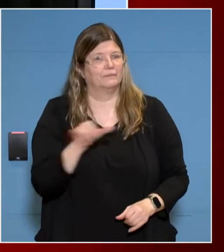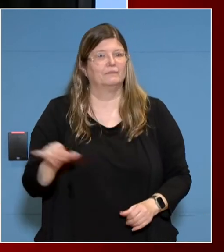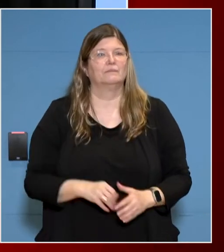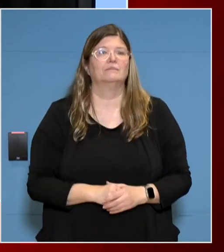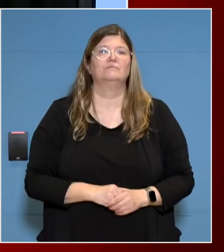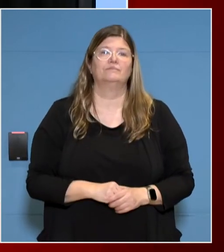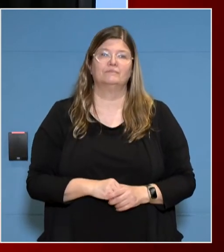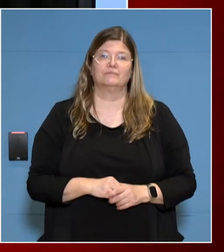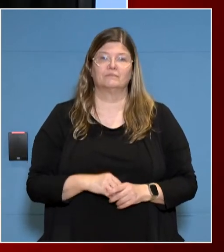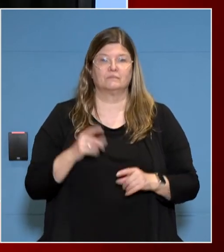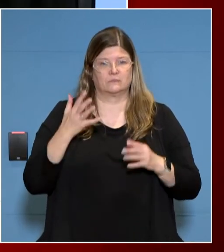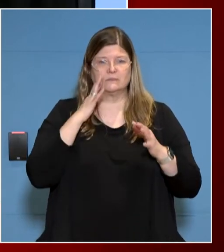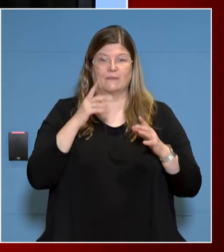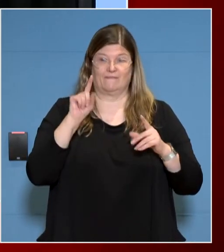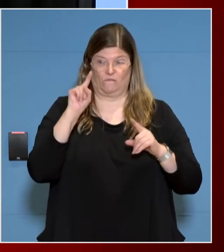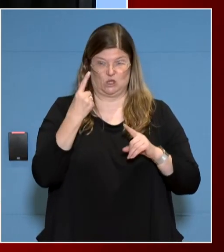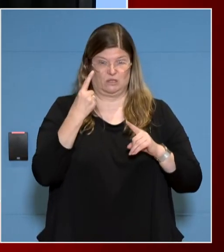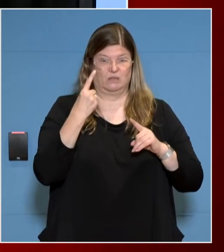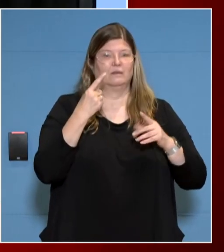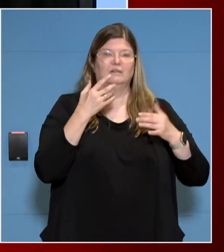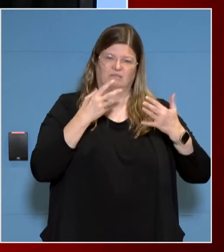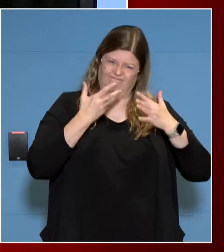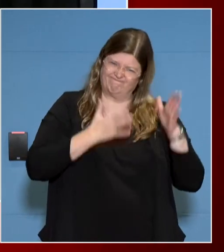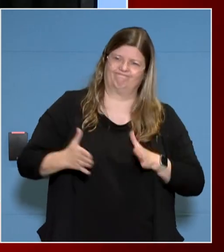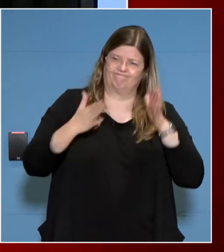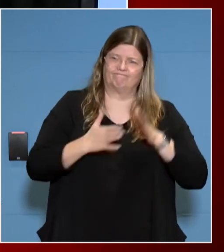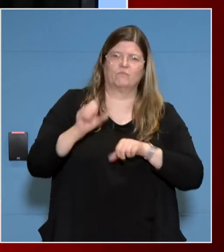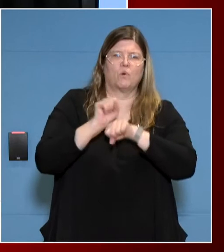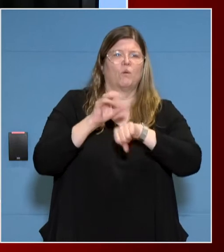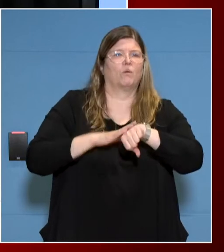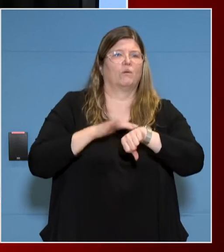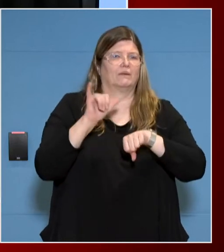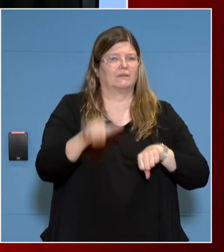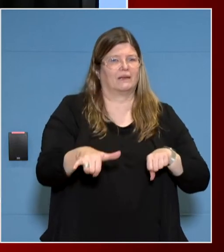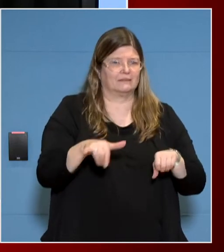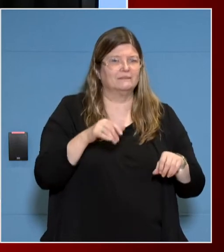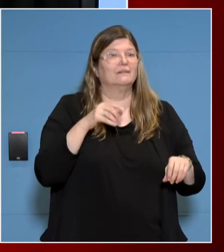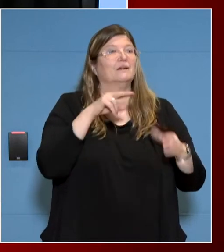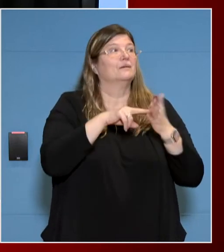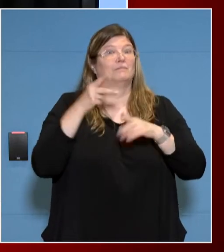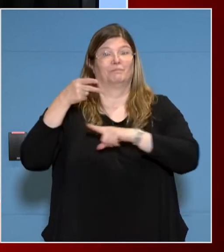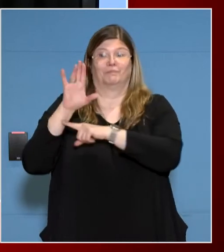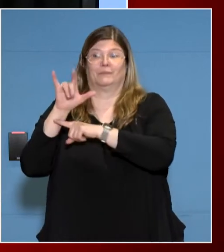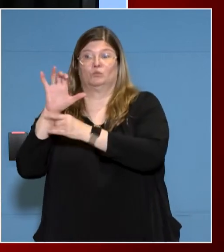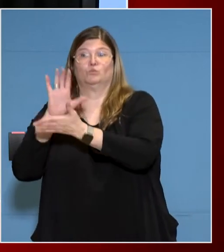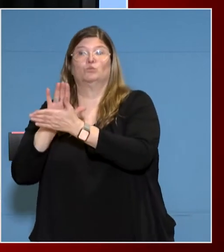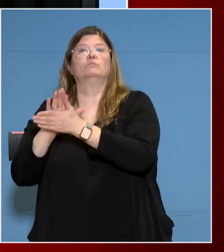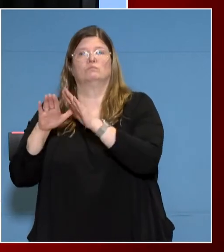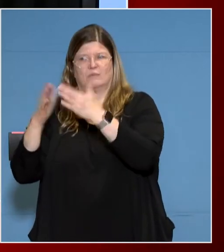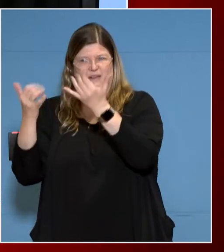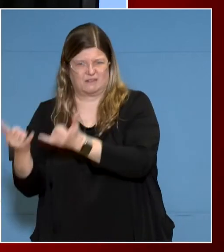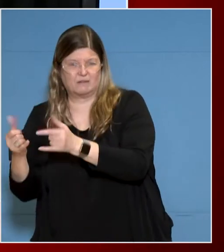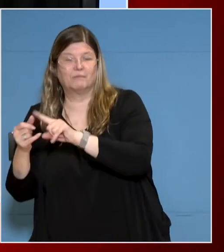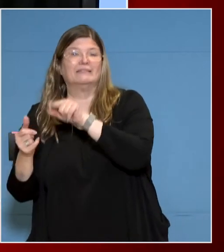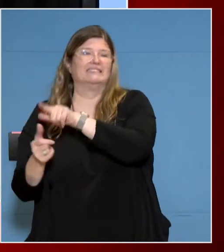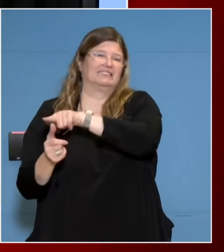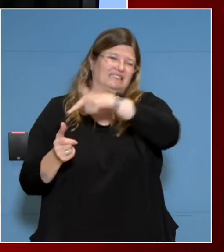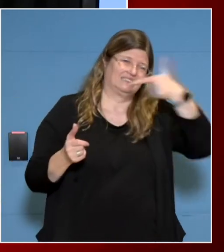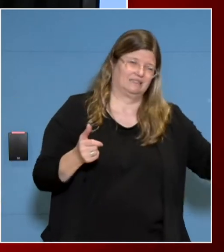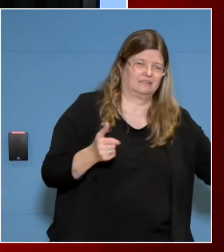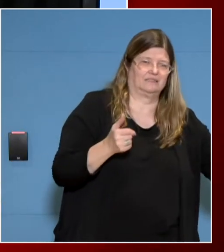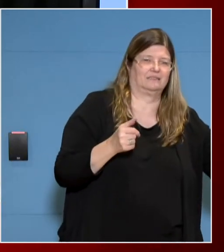As they're, for most people realize, about half of our kids are in DCPS, about half are in